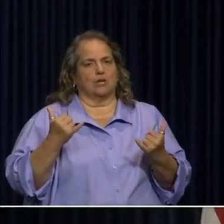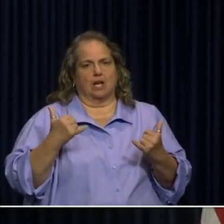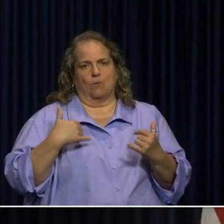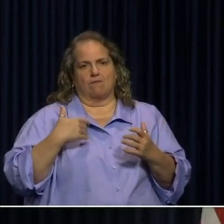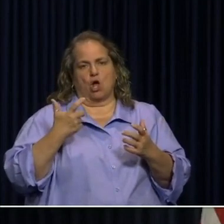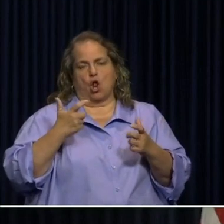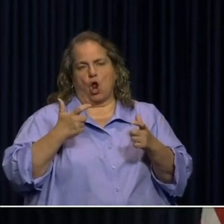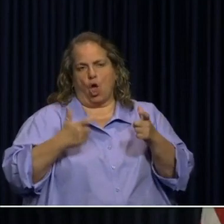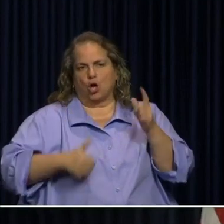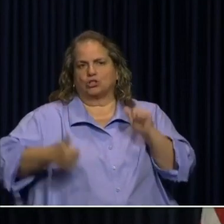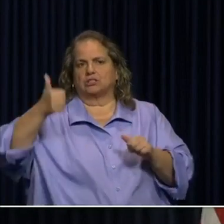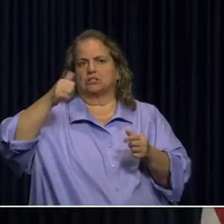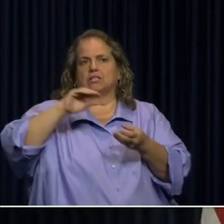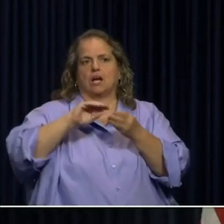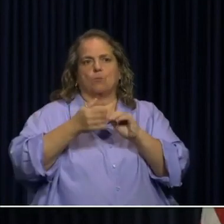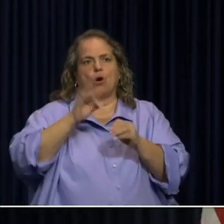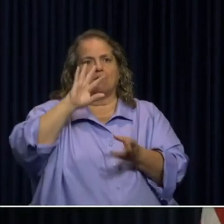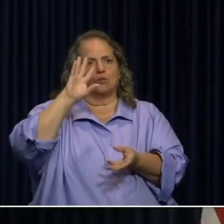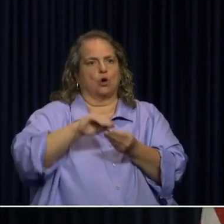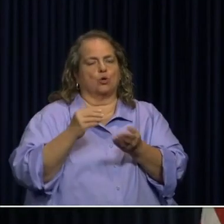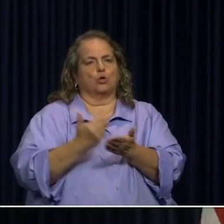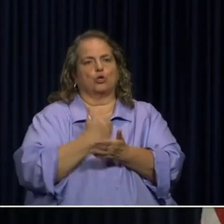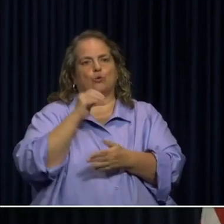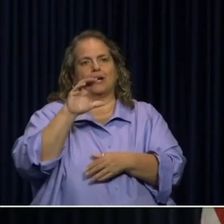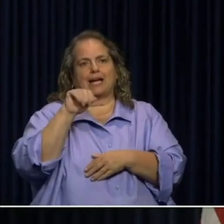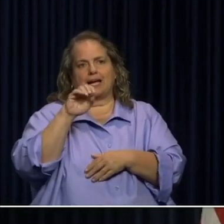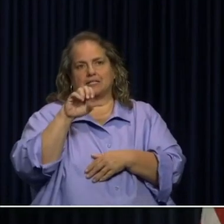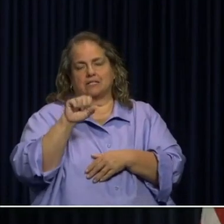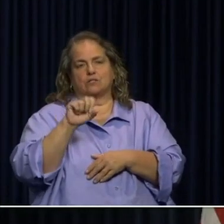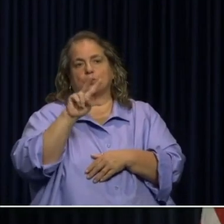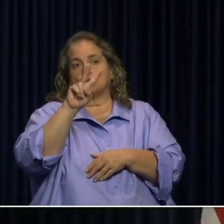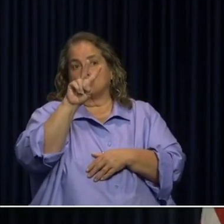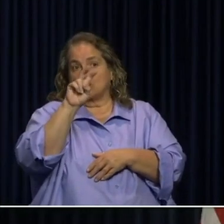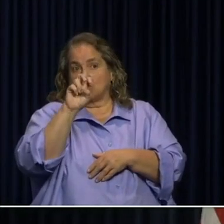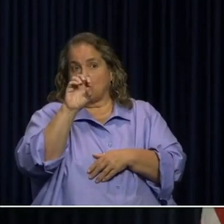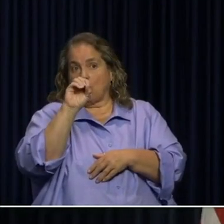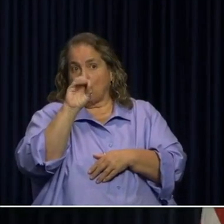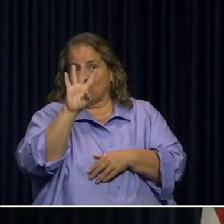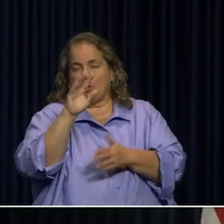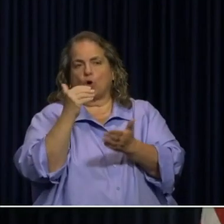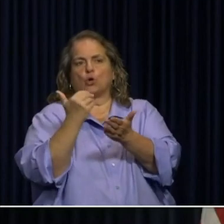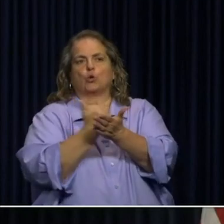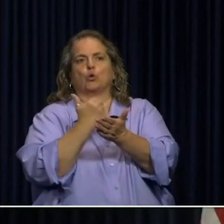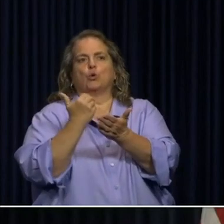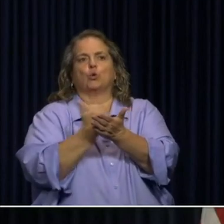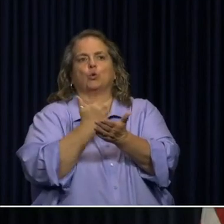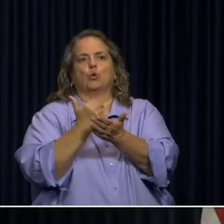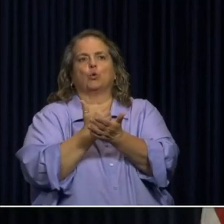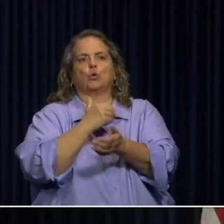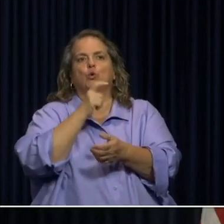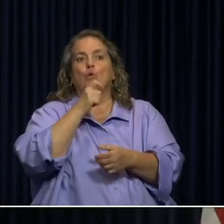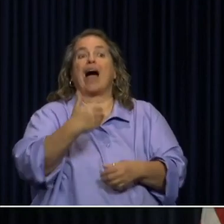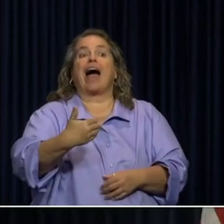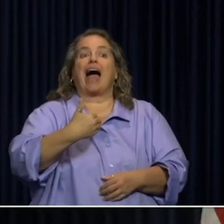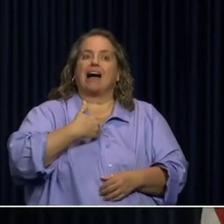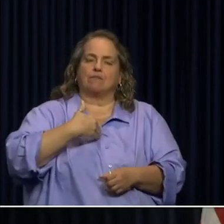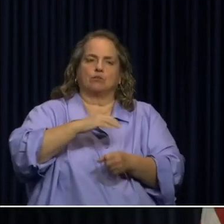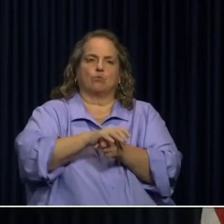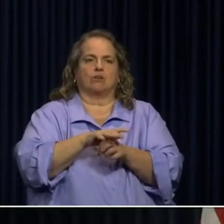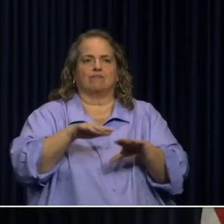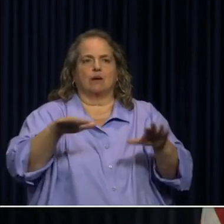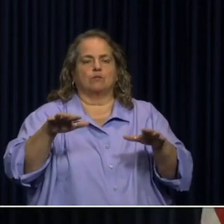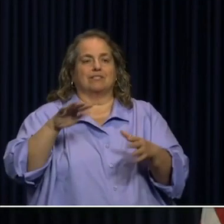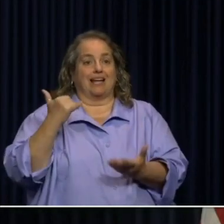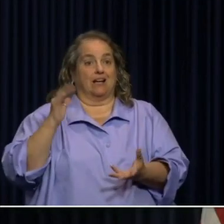total new cases that we have had, which is 204 new cases. That brings our official total from the